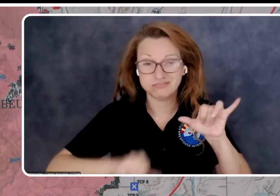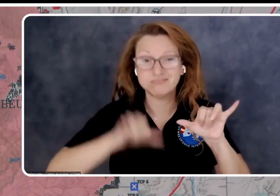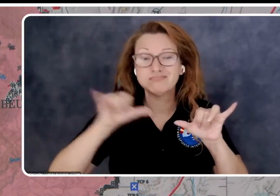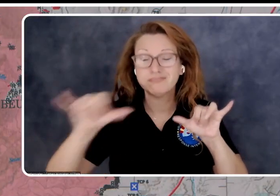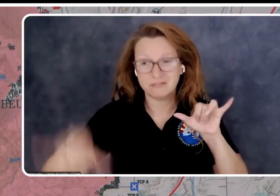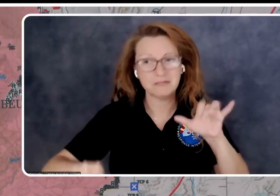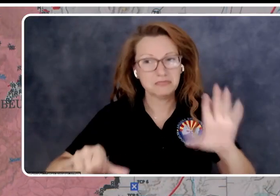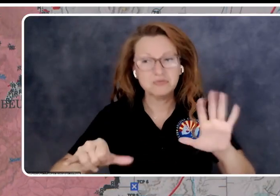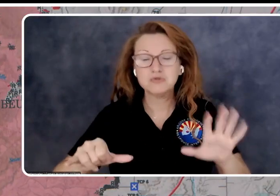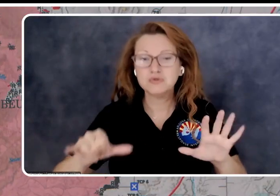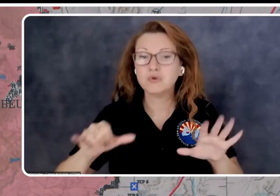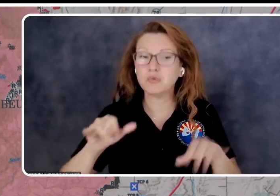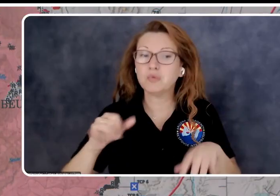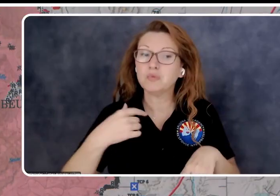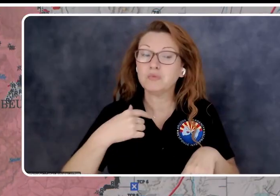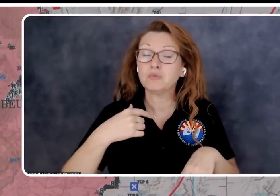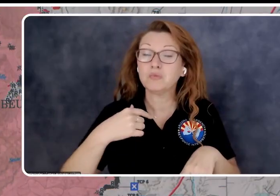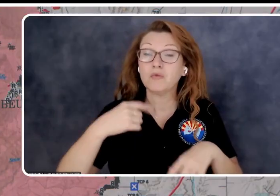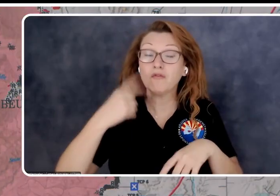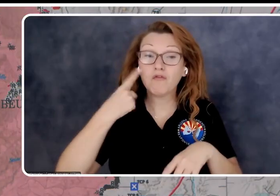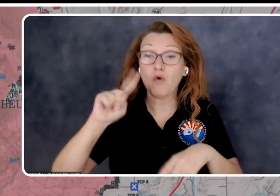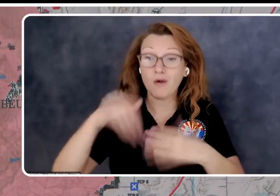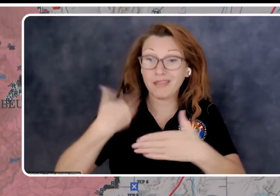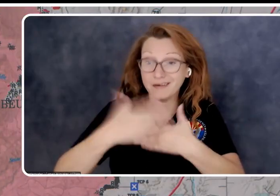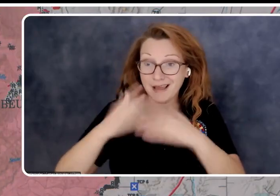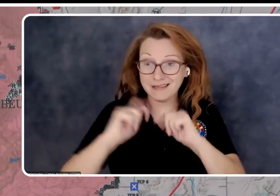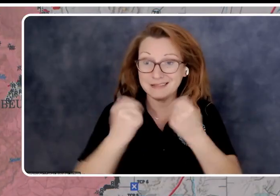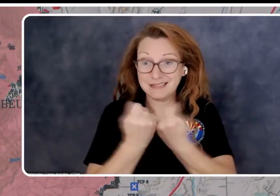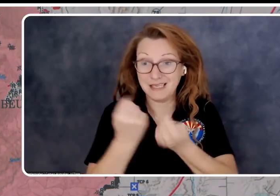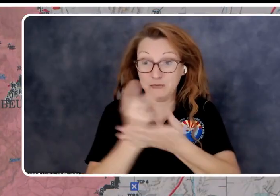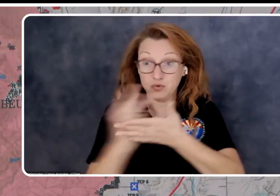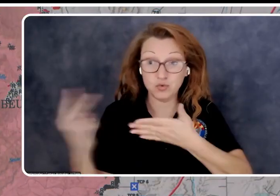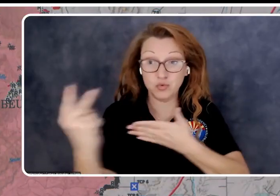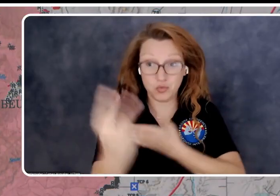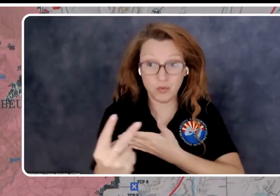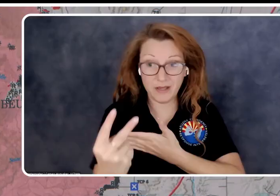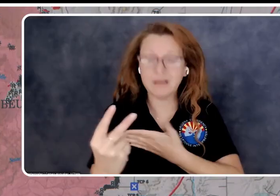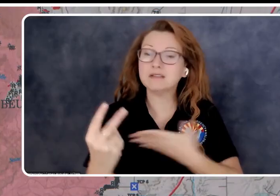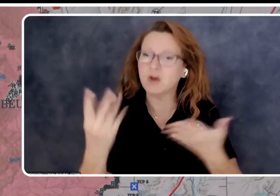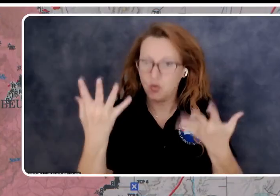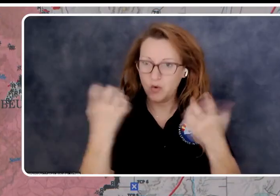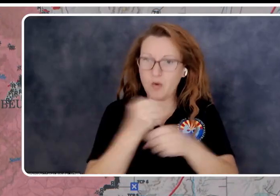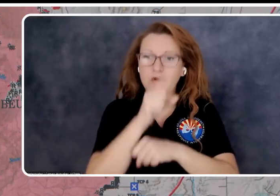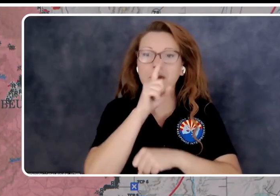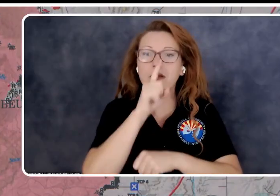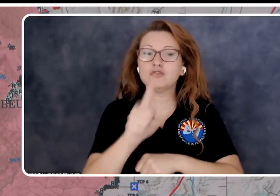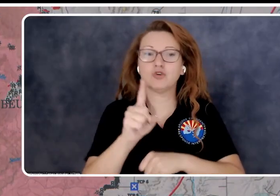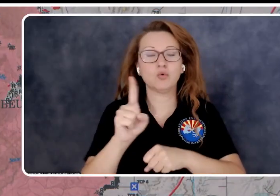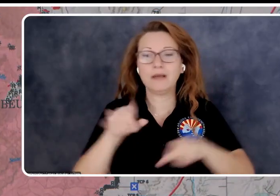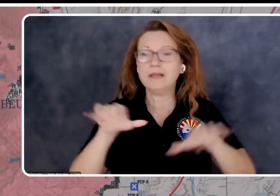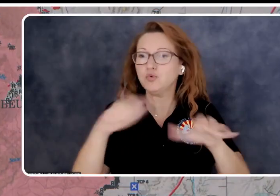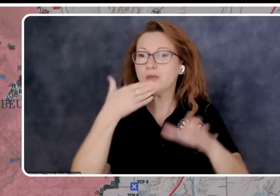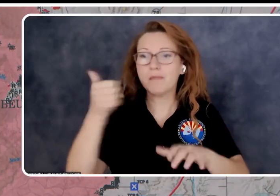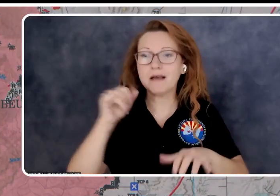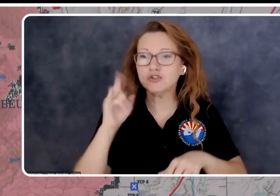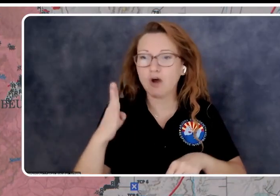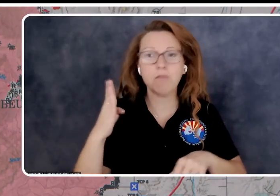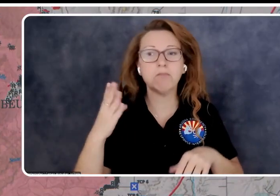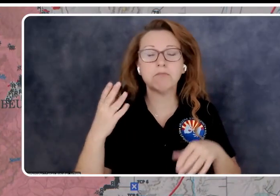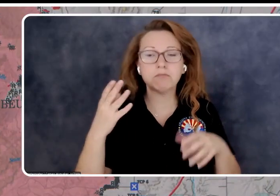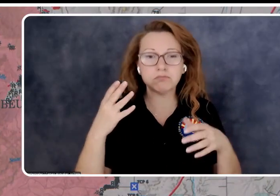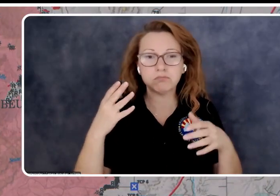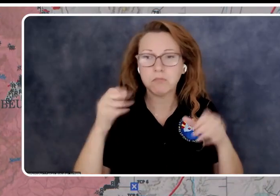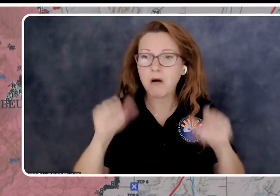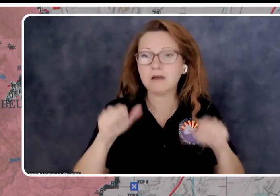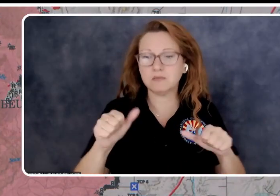here. We want to make sure that we hand off a quality product to whoever is managing this fire after us, because we anticipate this